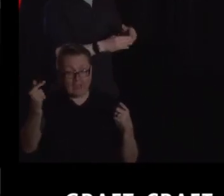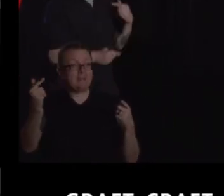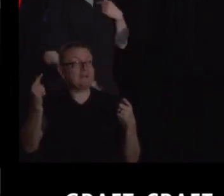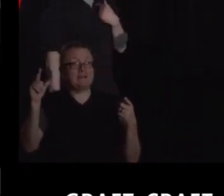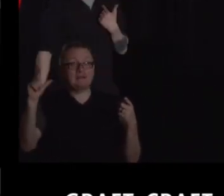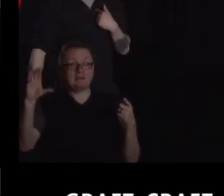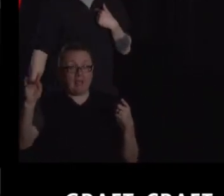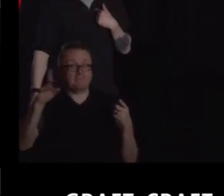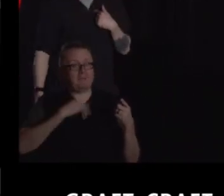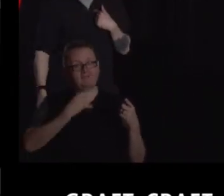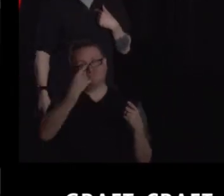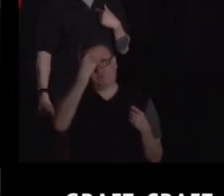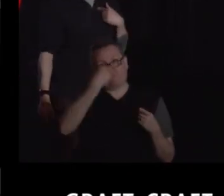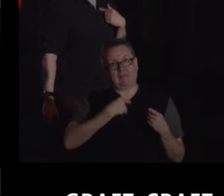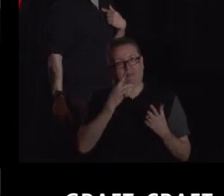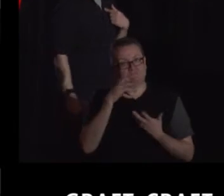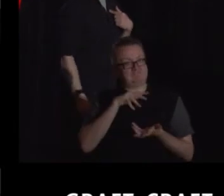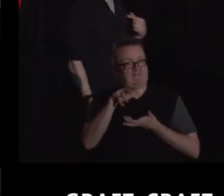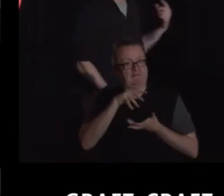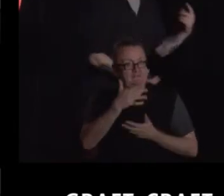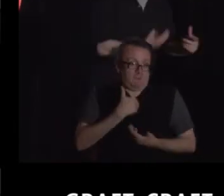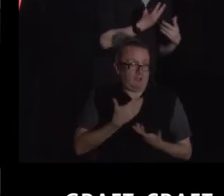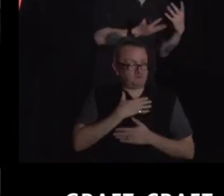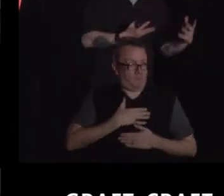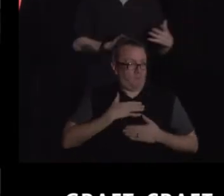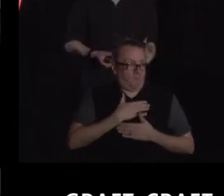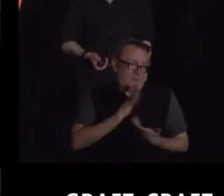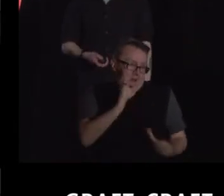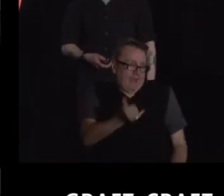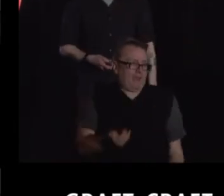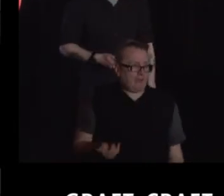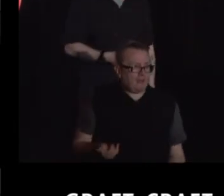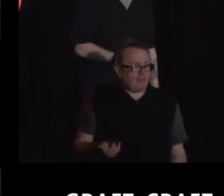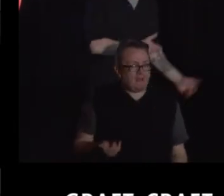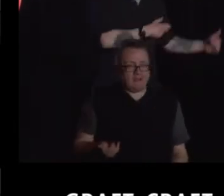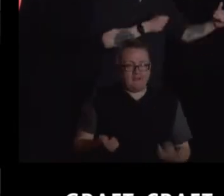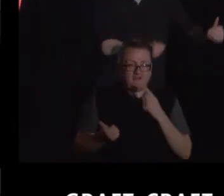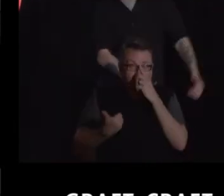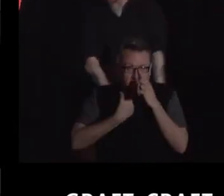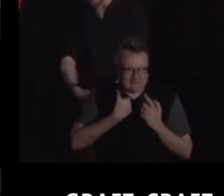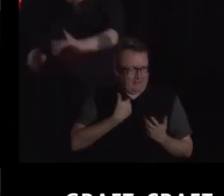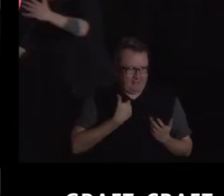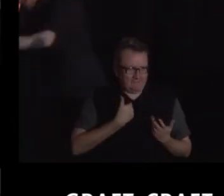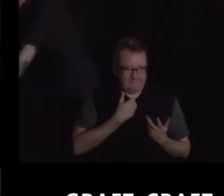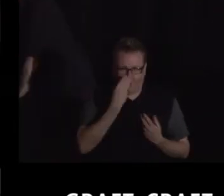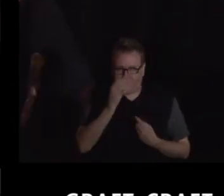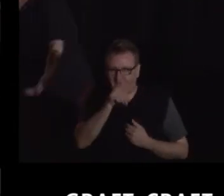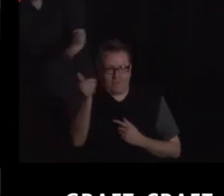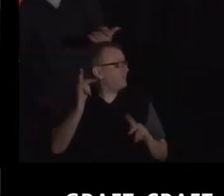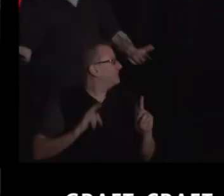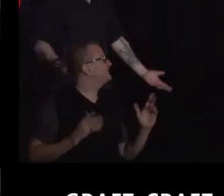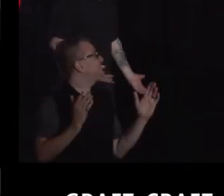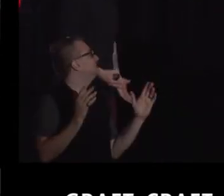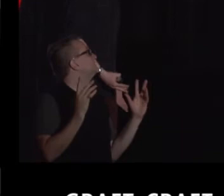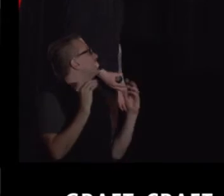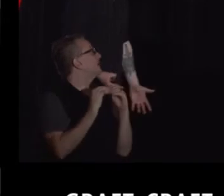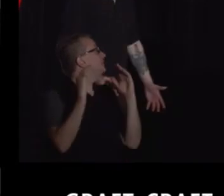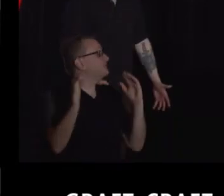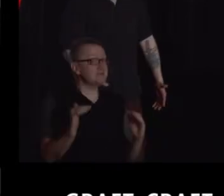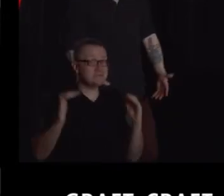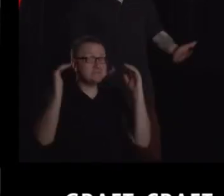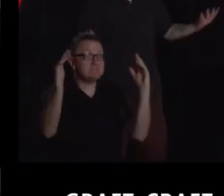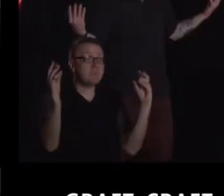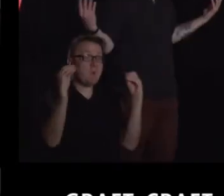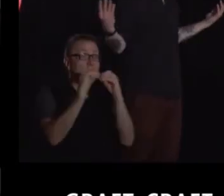song, but it makes me laugh and I like doing it. And it's like, it's just doing those things for yourself. And then sometimes I like taking it further and